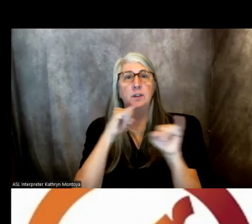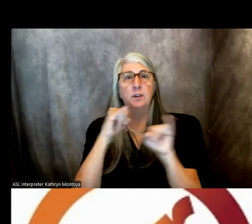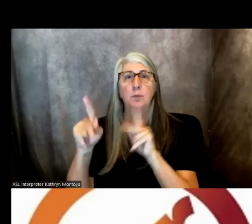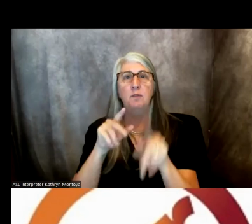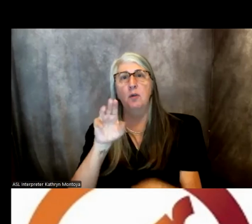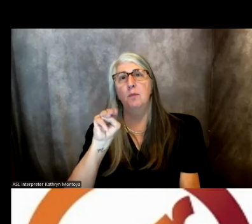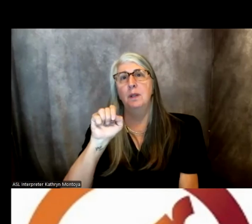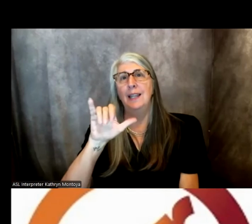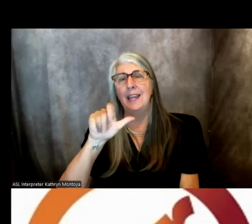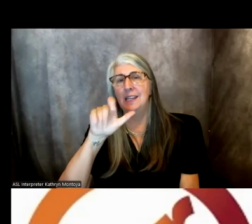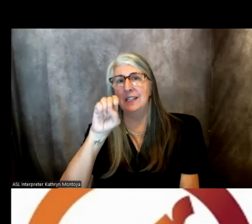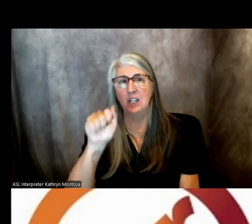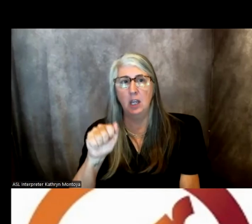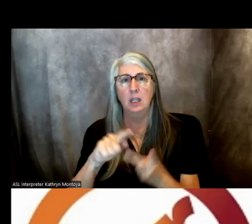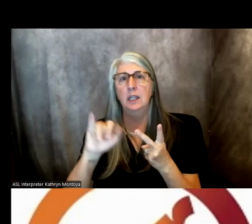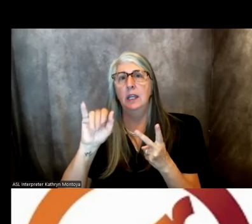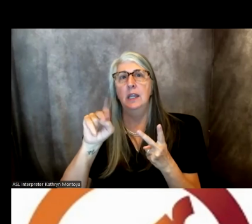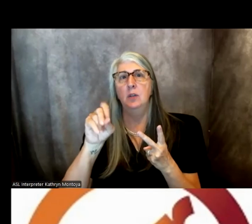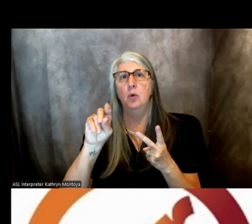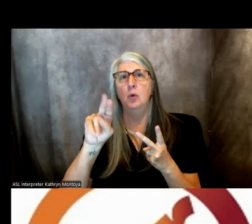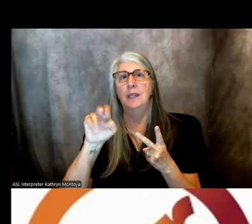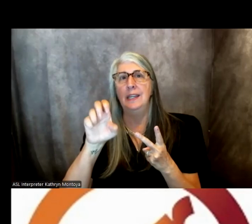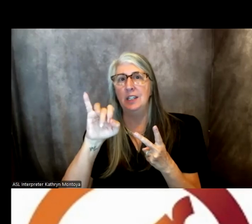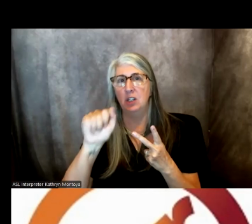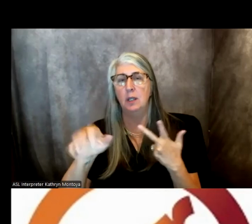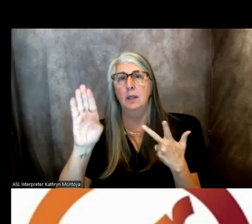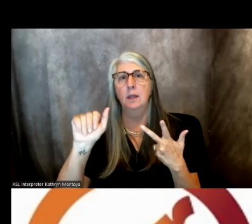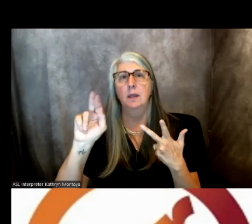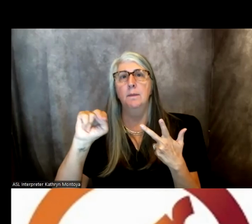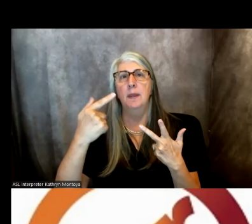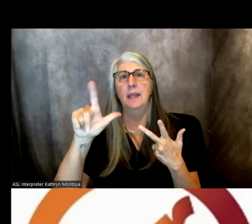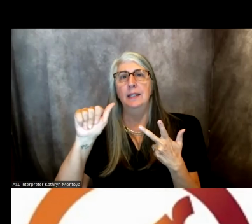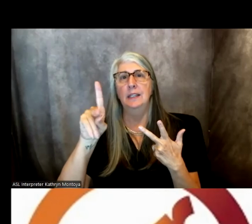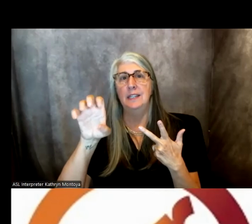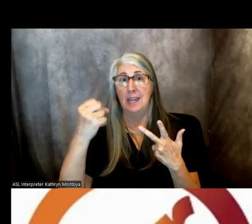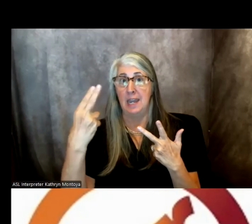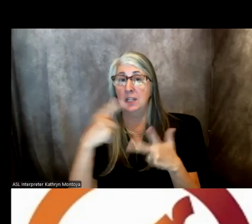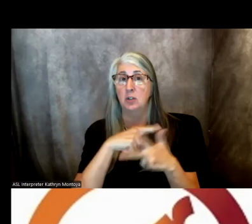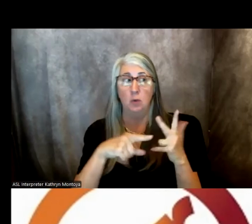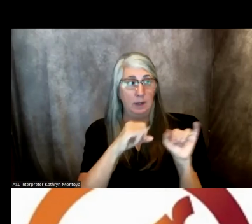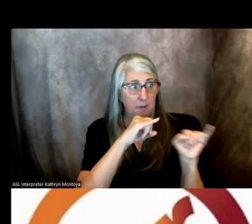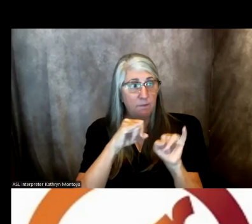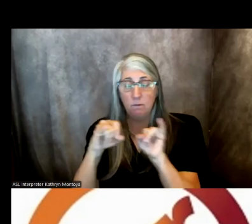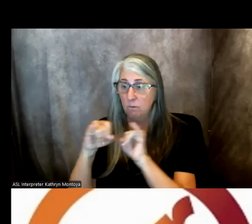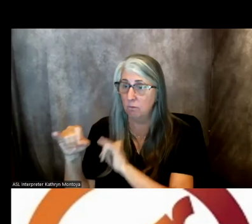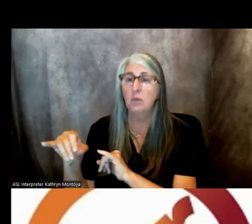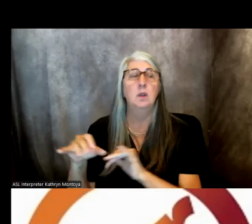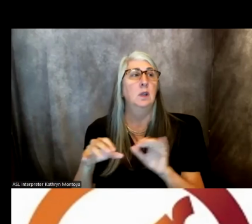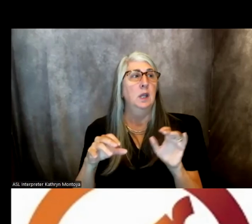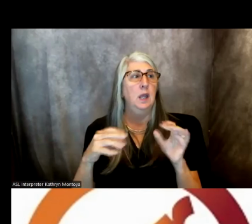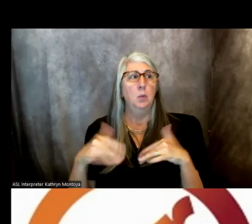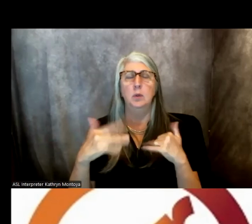from Indonesia, and from Bangladesh. And I think the first thing that struck me, of course, was just the